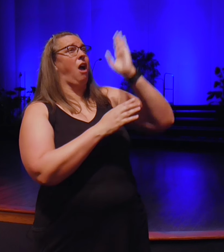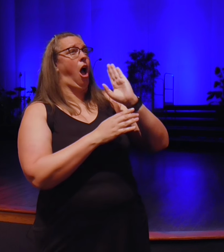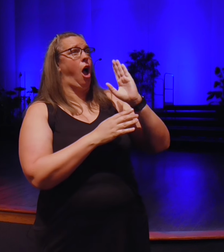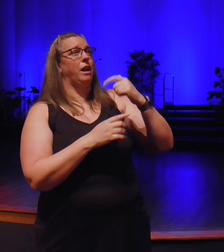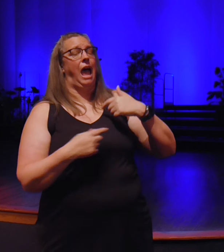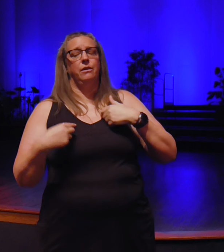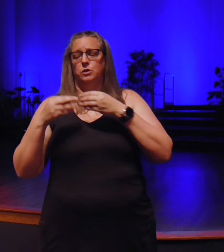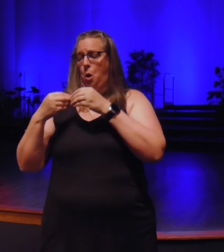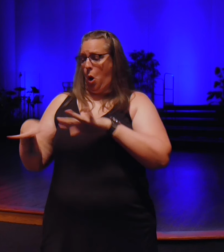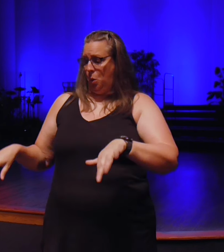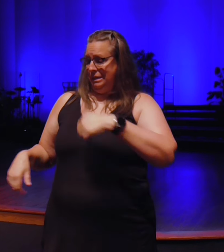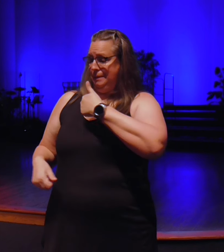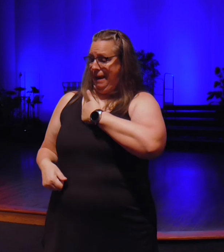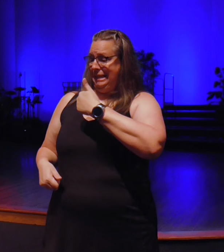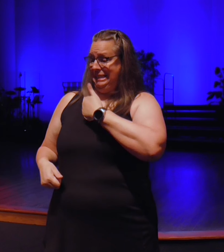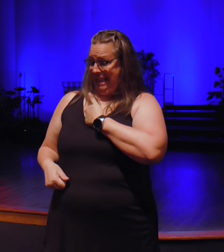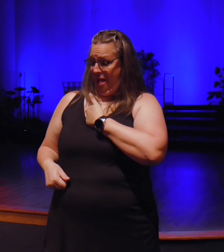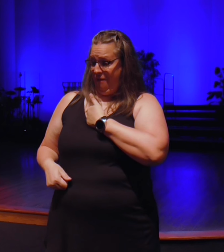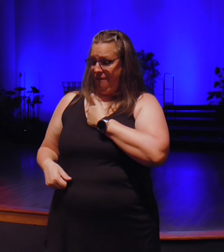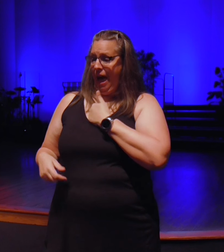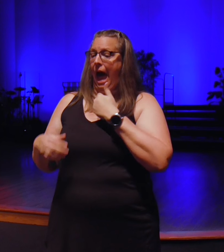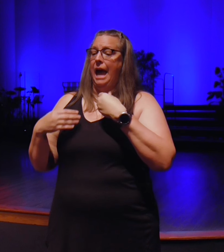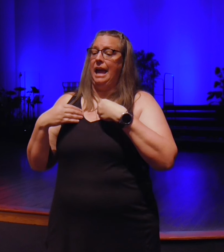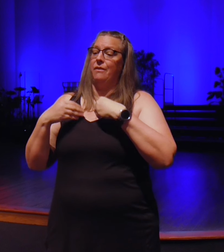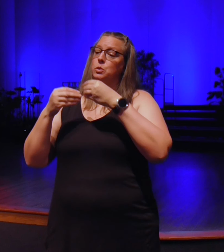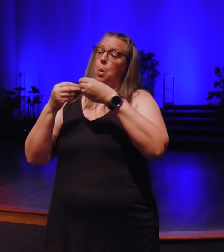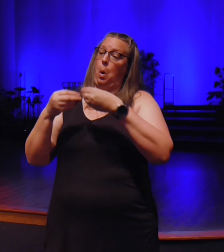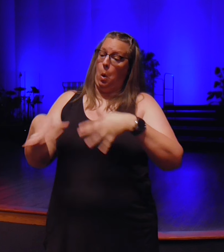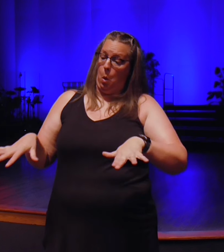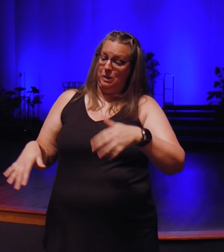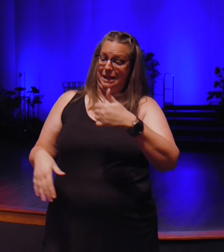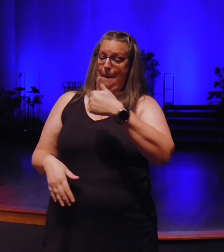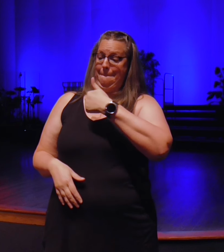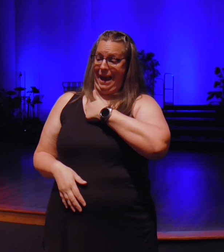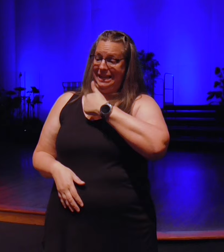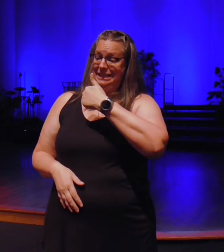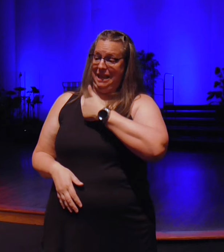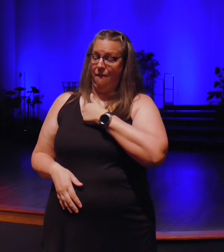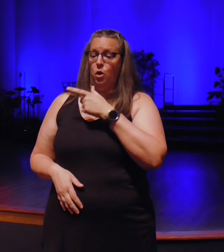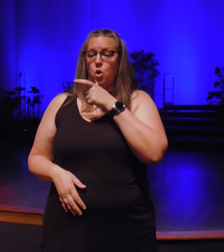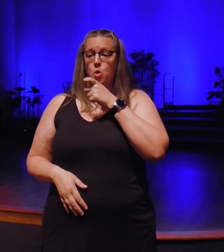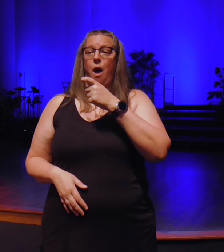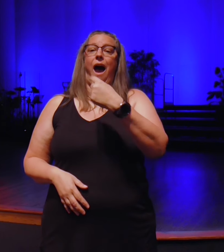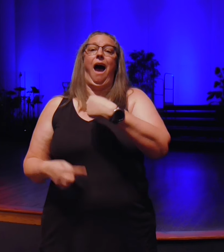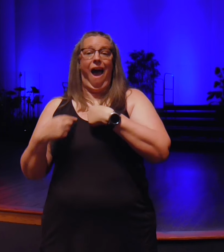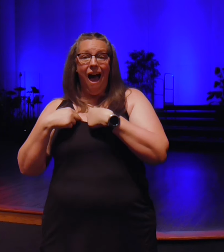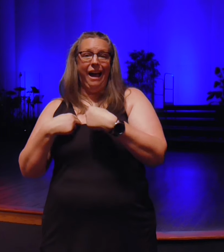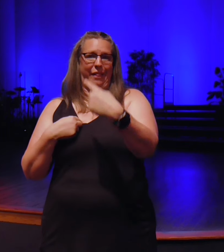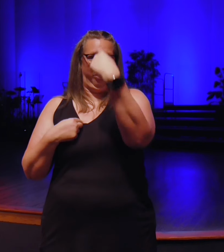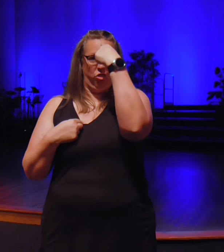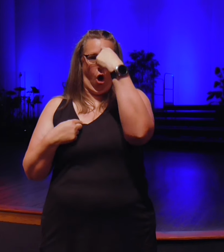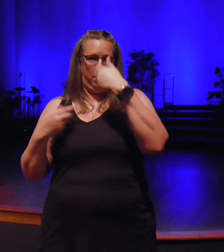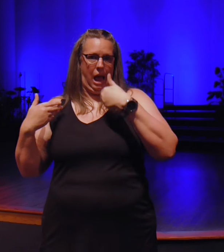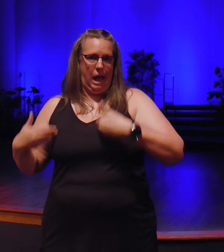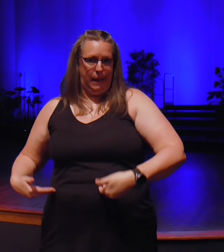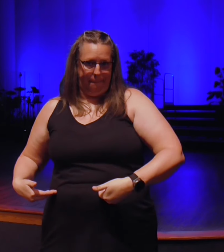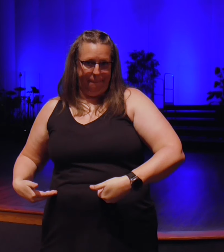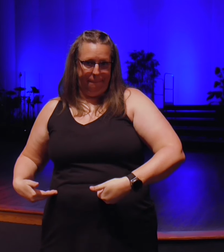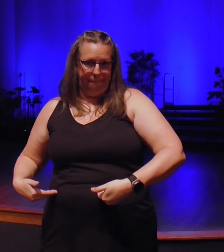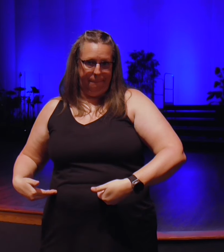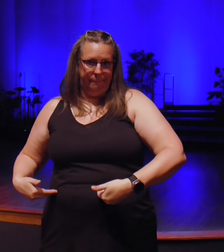myself. I have to loose myself from who I have thought I was. And yet